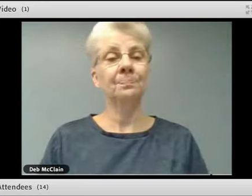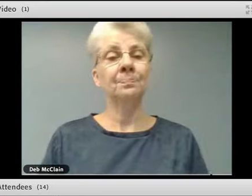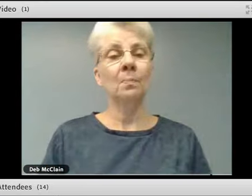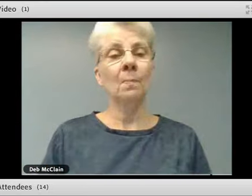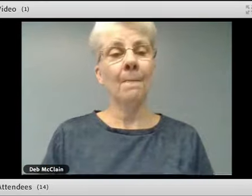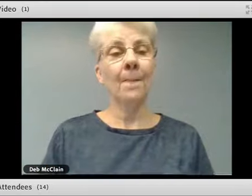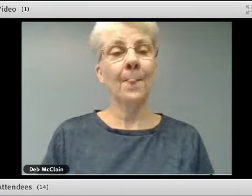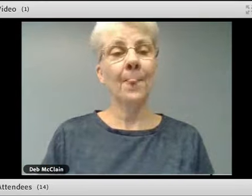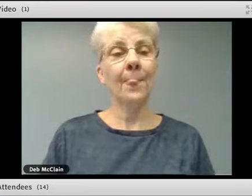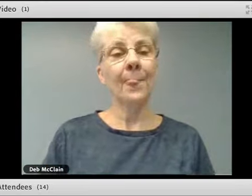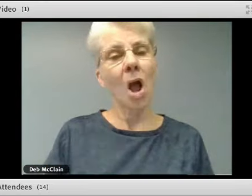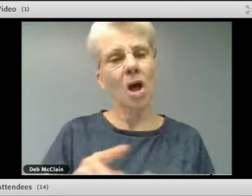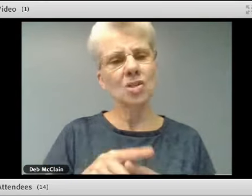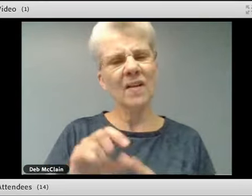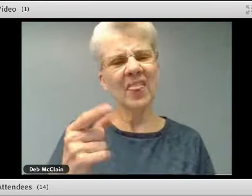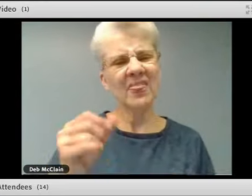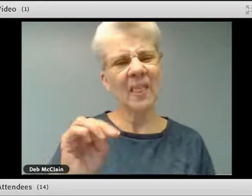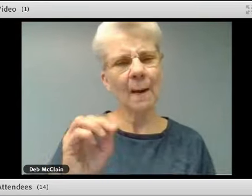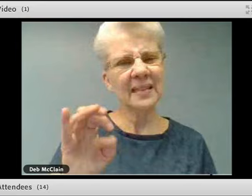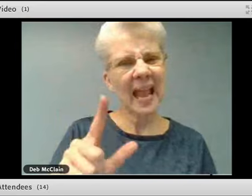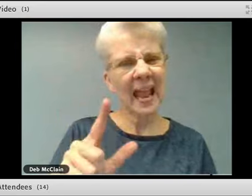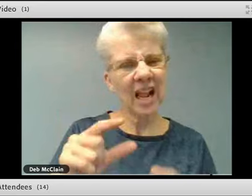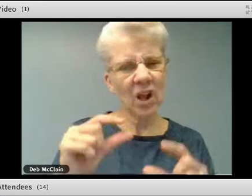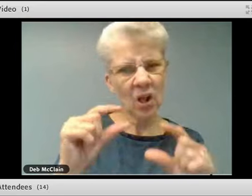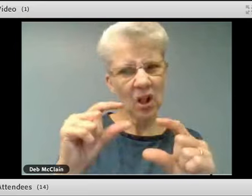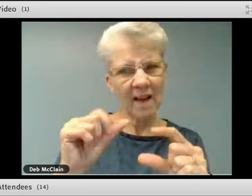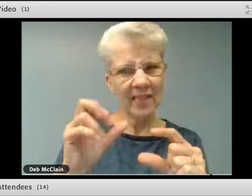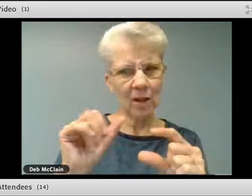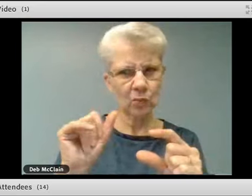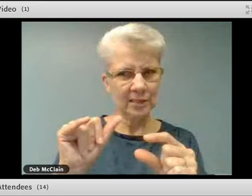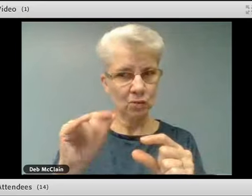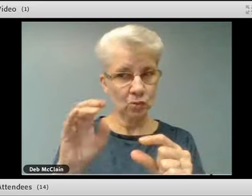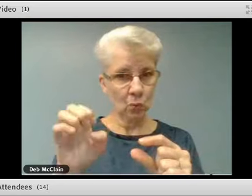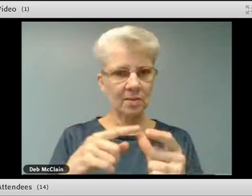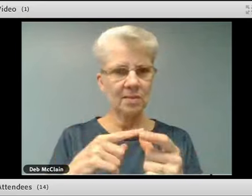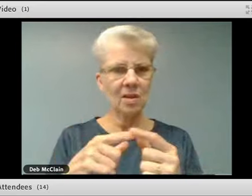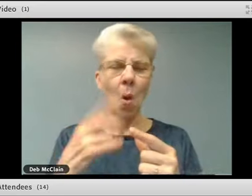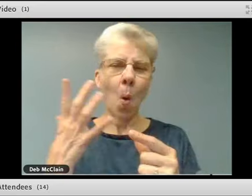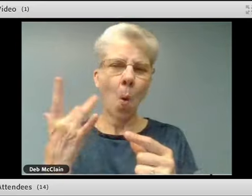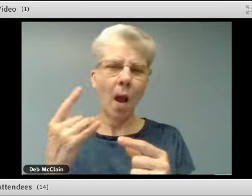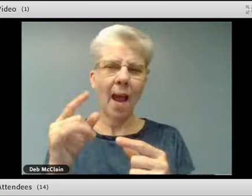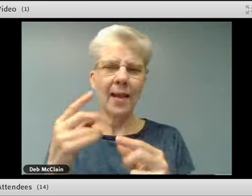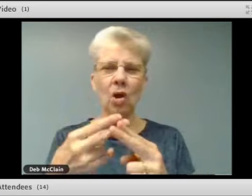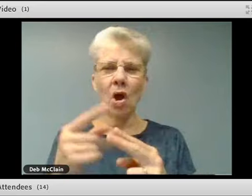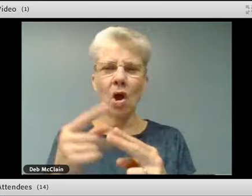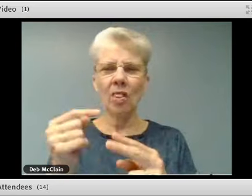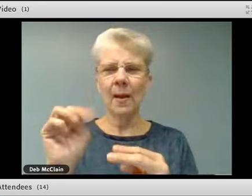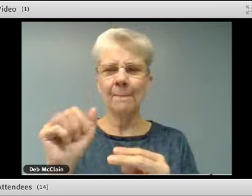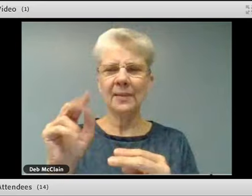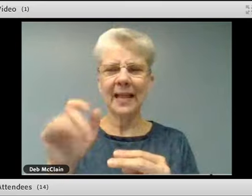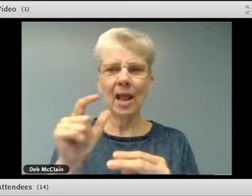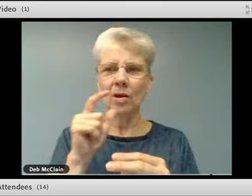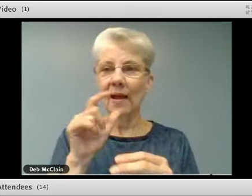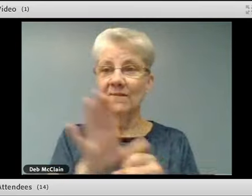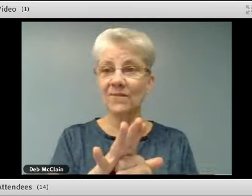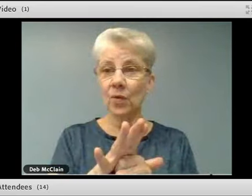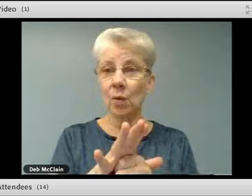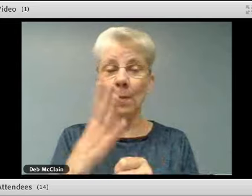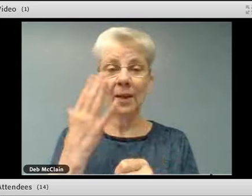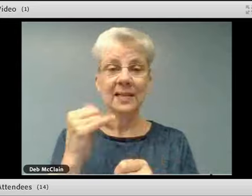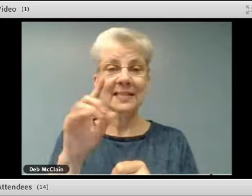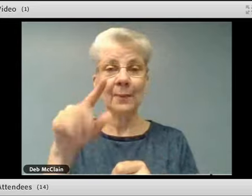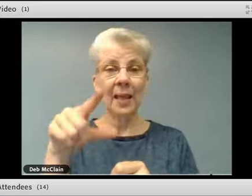a thumbnail available of that resource. And the reason it's a thumbnail and not the full item is because DPLA